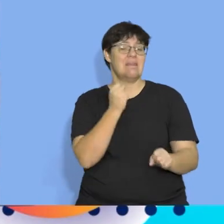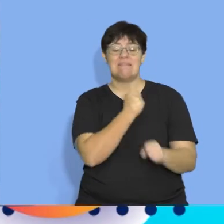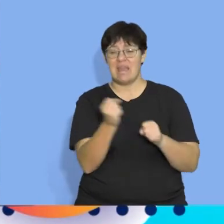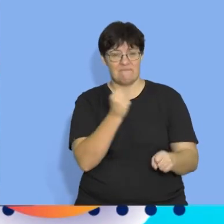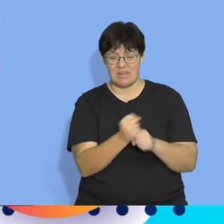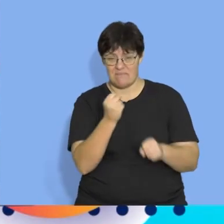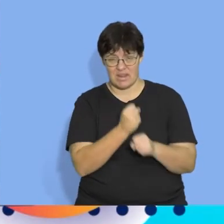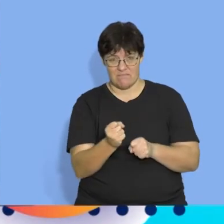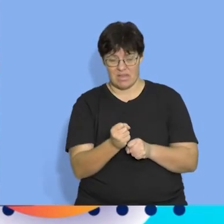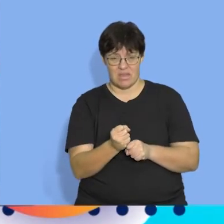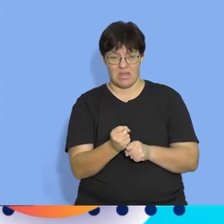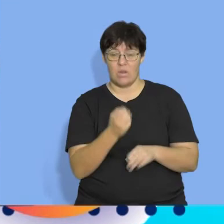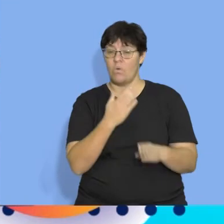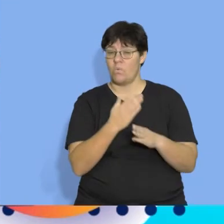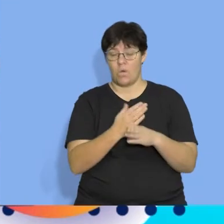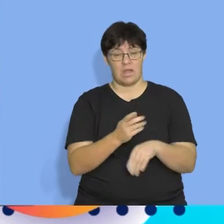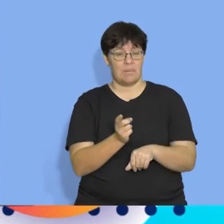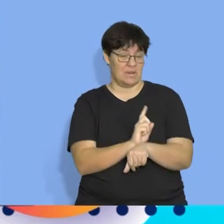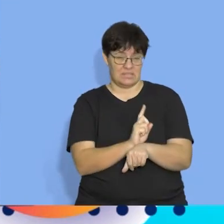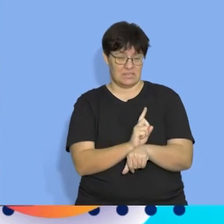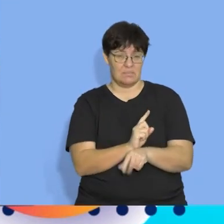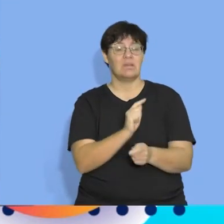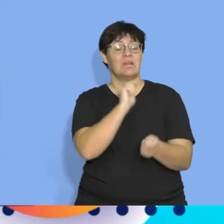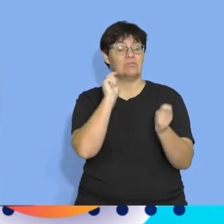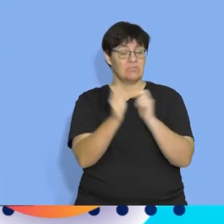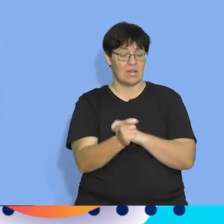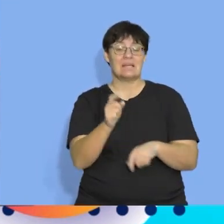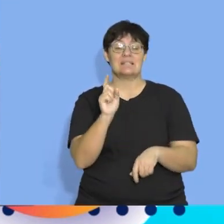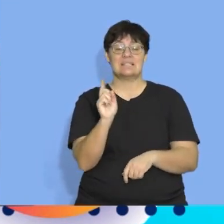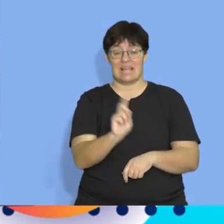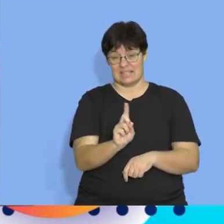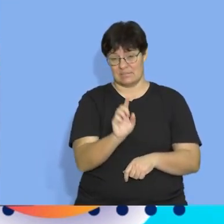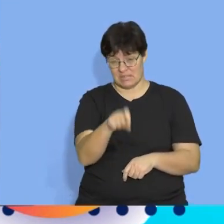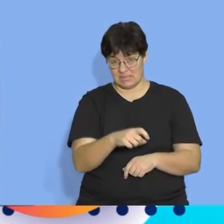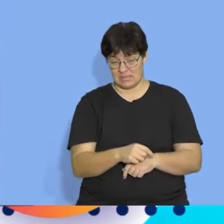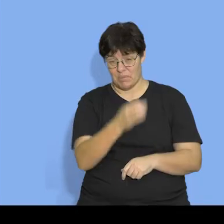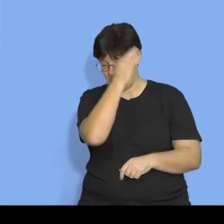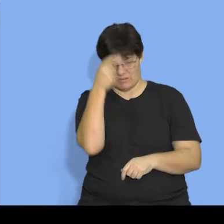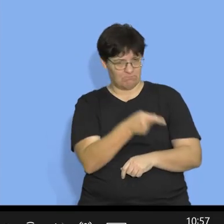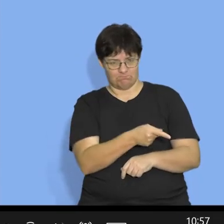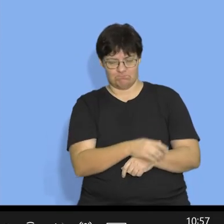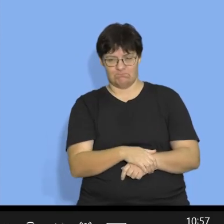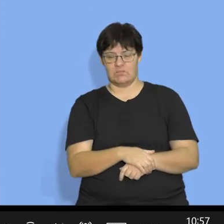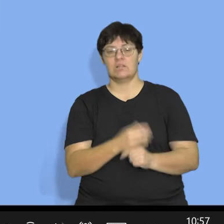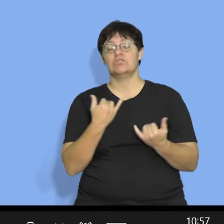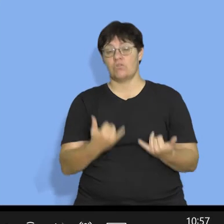This has to be in seconds. So to get it in seconds, I'm going to times by 60. Okay, so I'm going to take